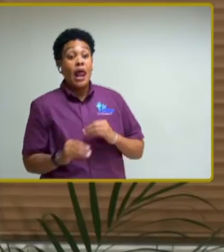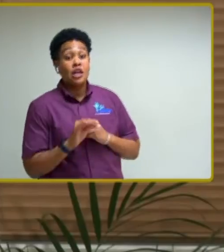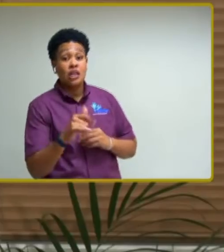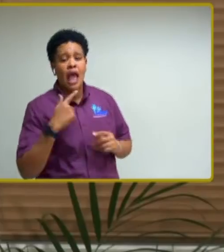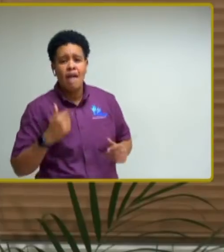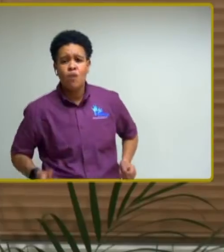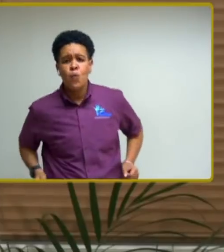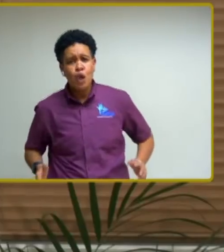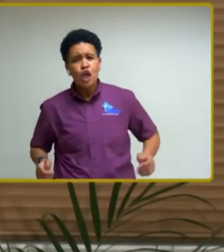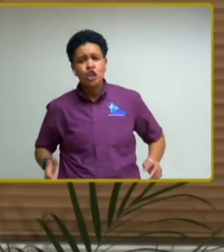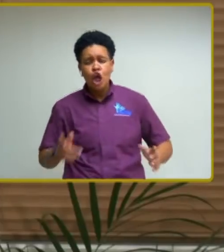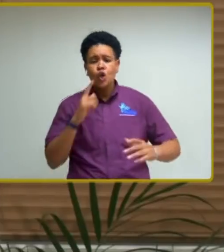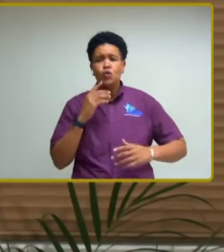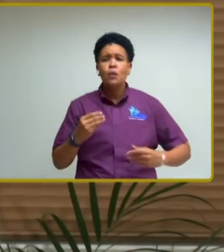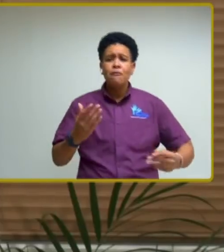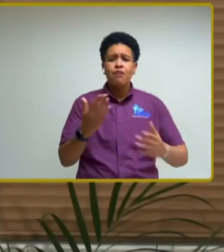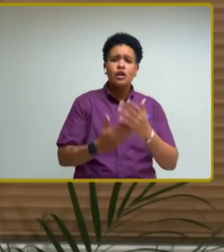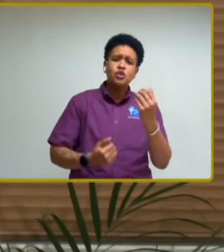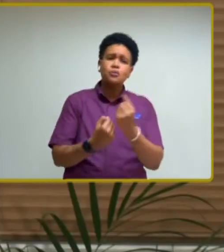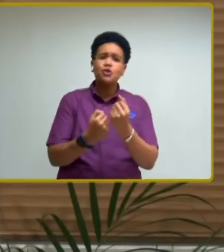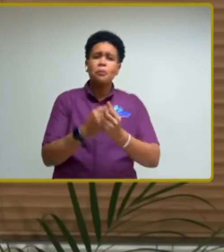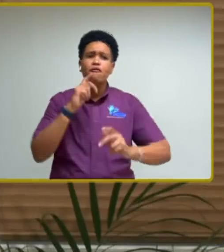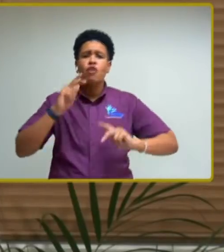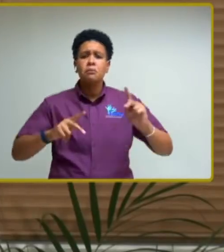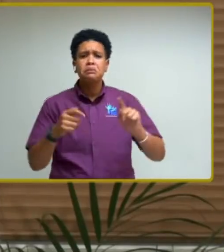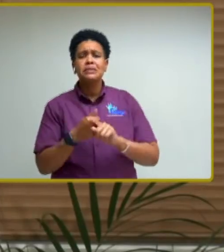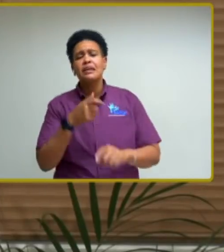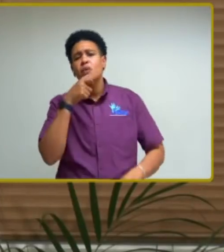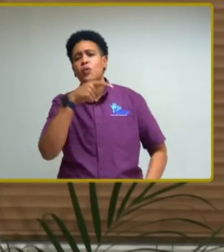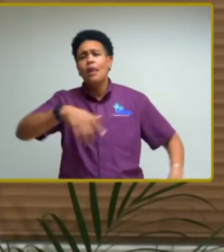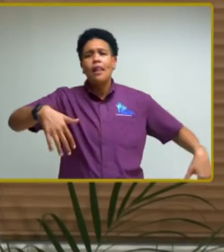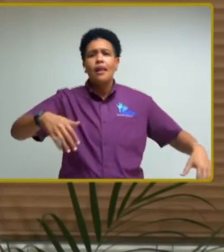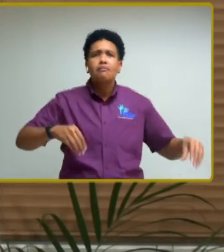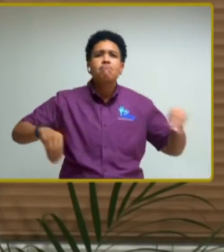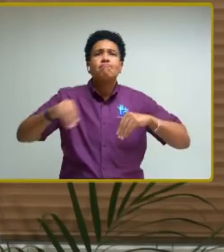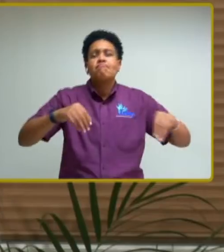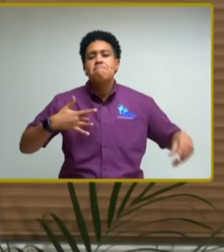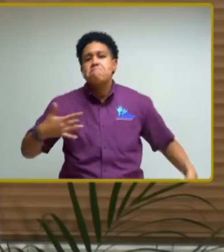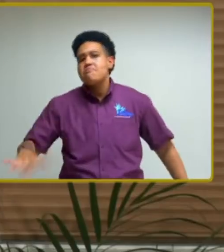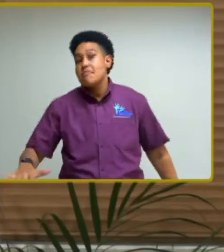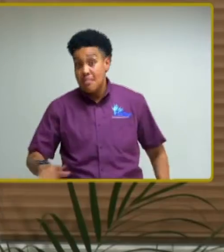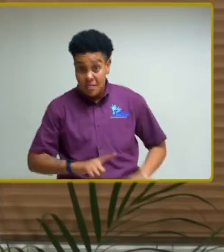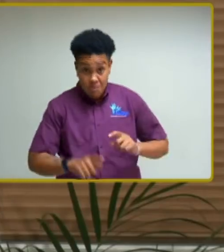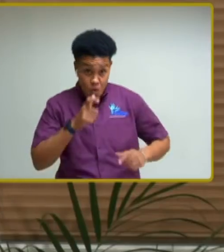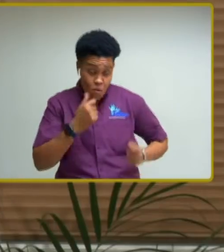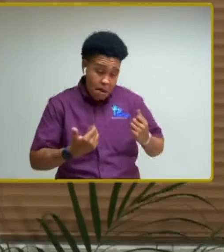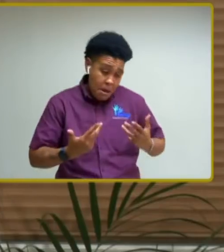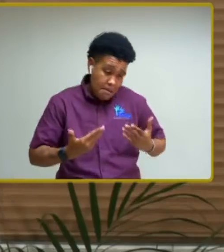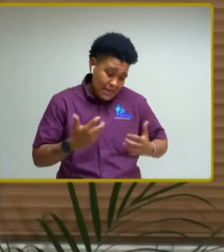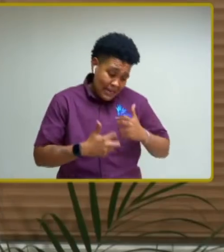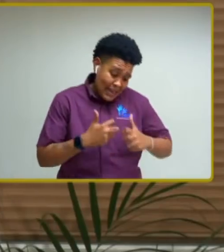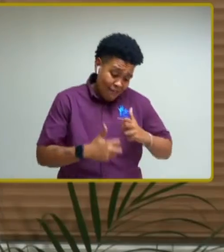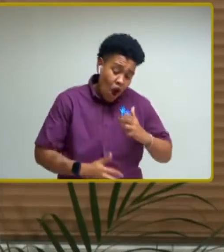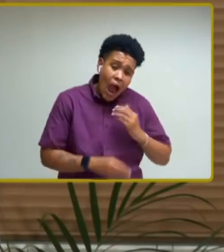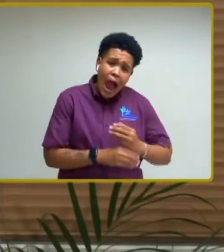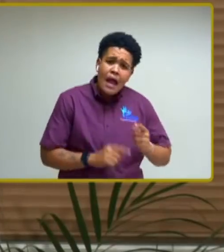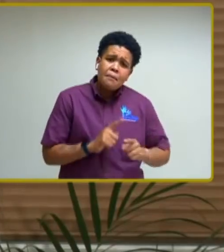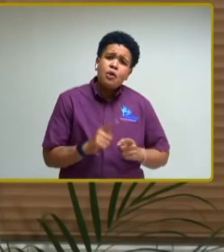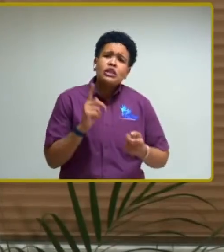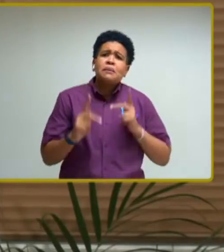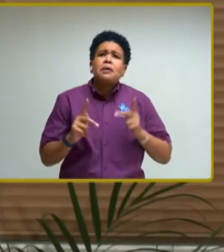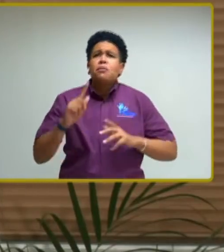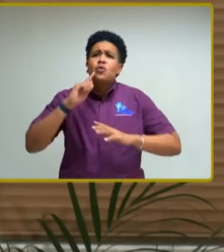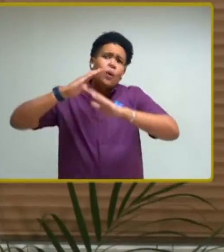wheelchairs to provide support to persons who are not mobile or who may have difficulties, and of course, persons to